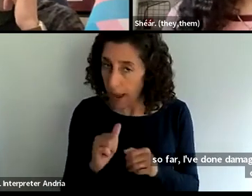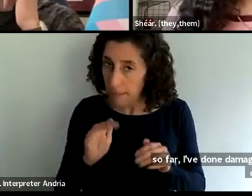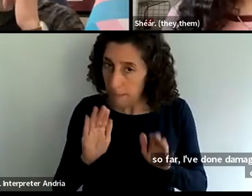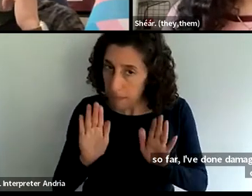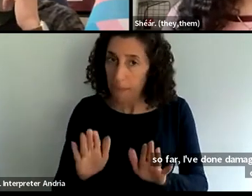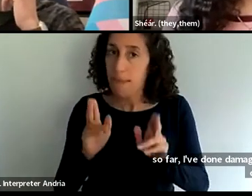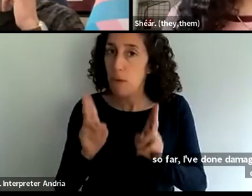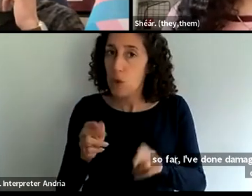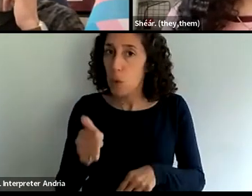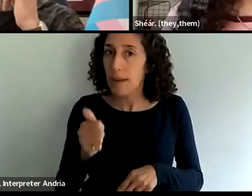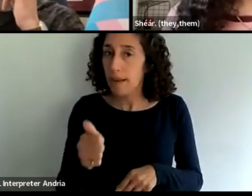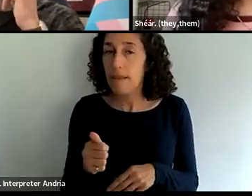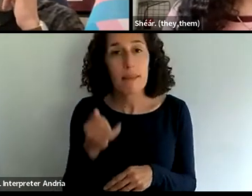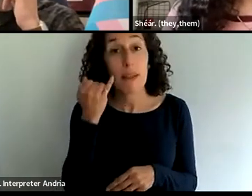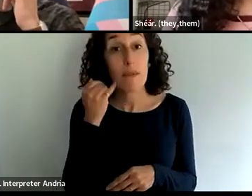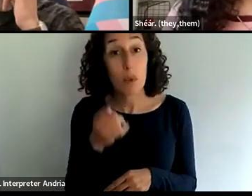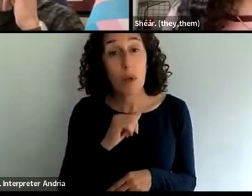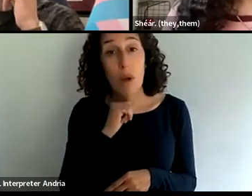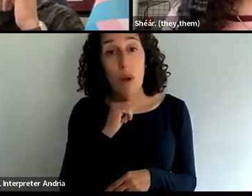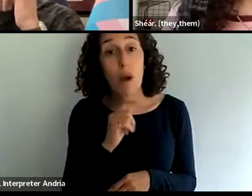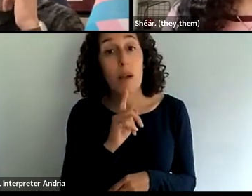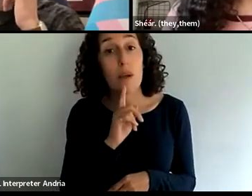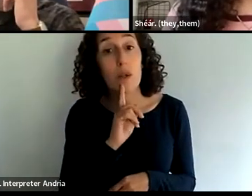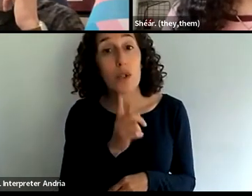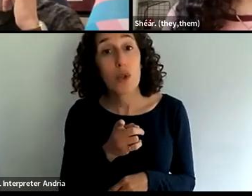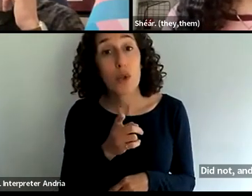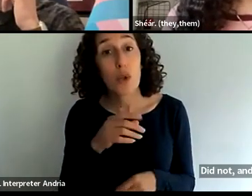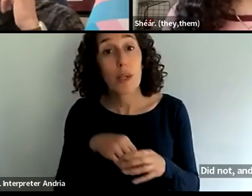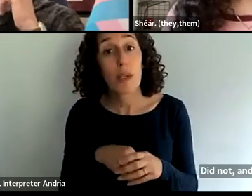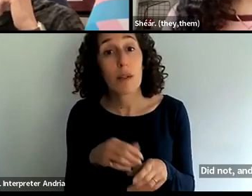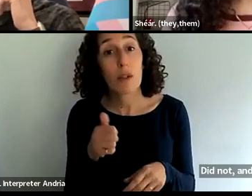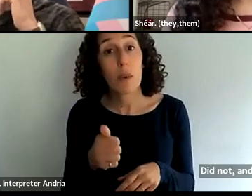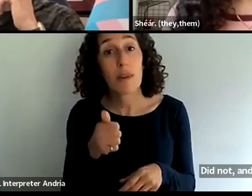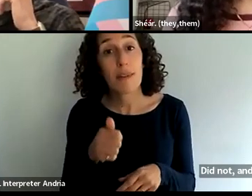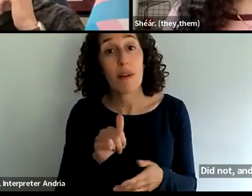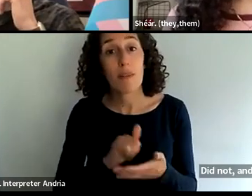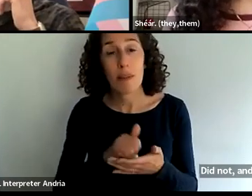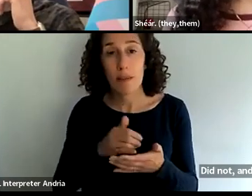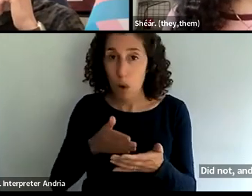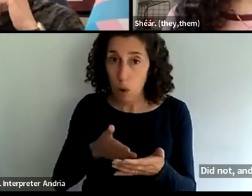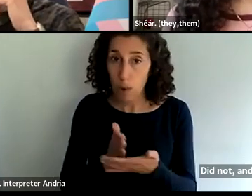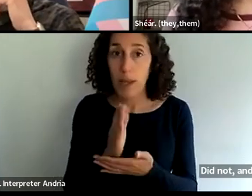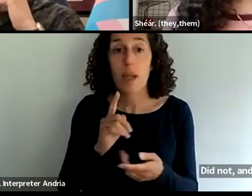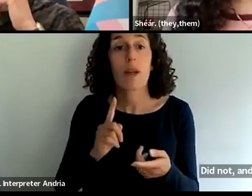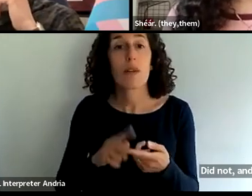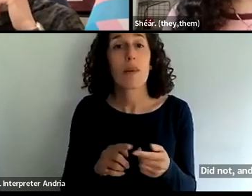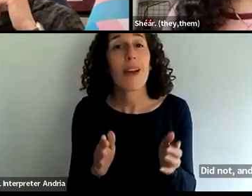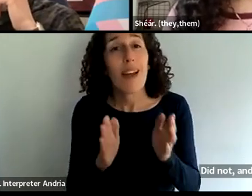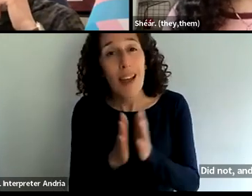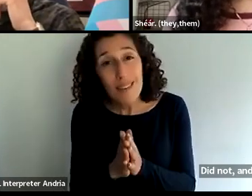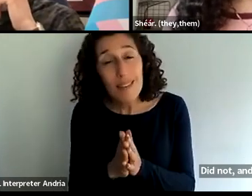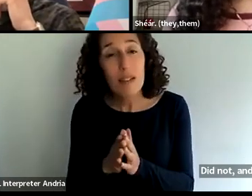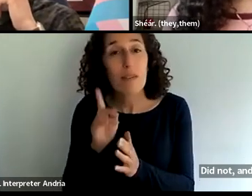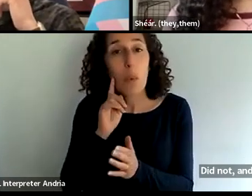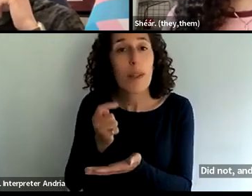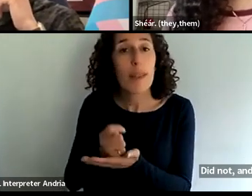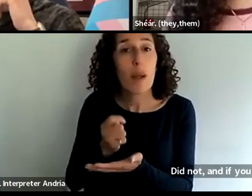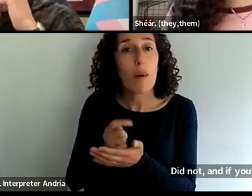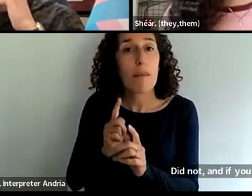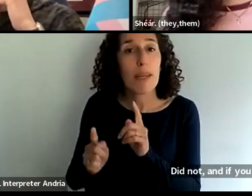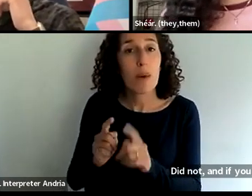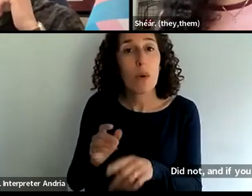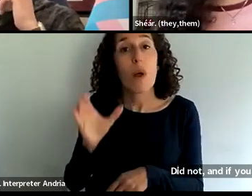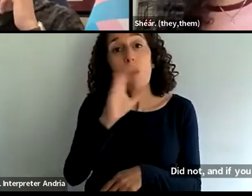And if you are unsure in yourself, it is okay to ask for therapy. It is okay to find an